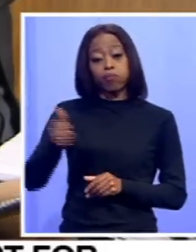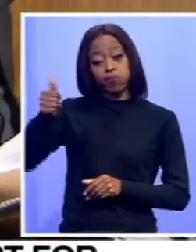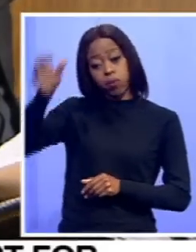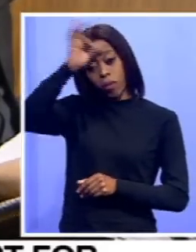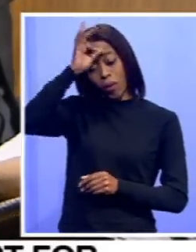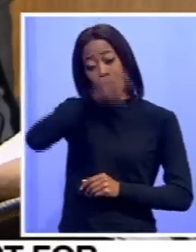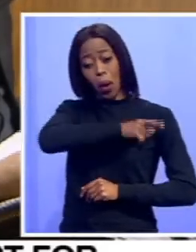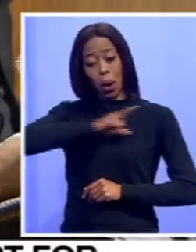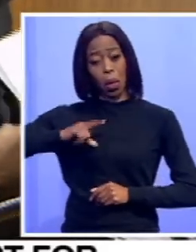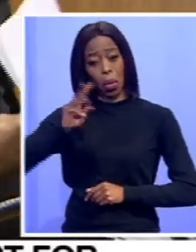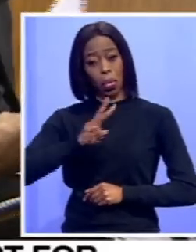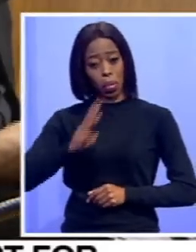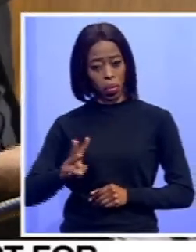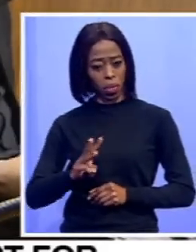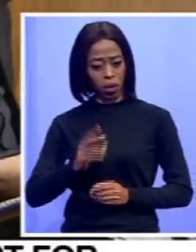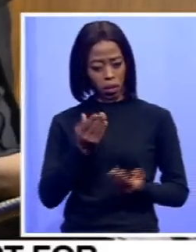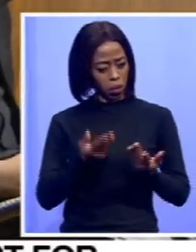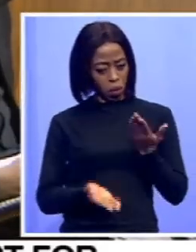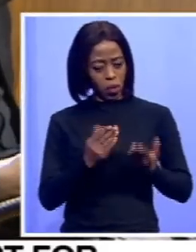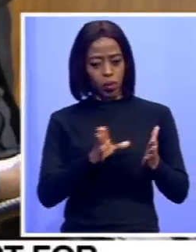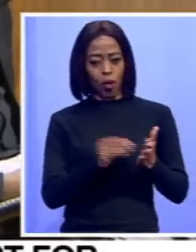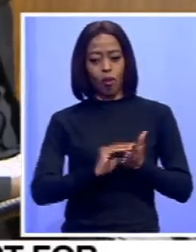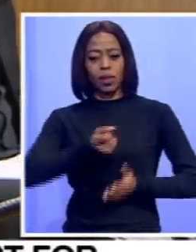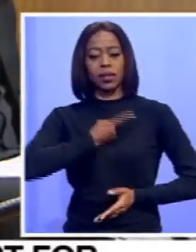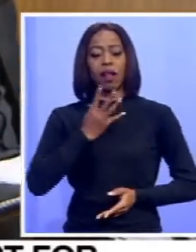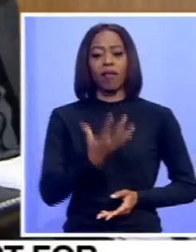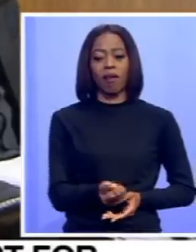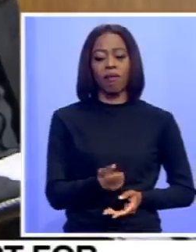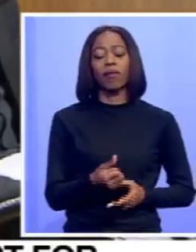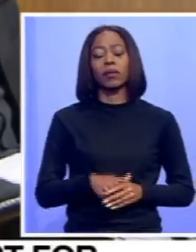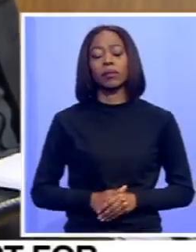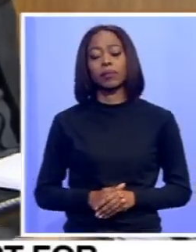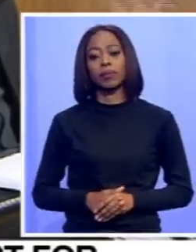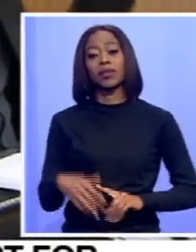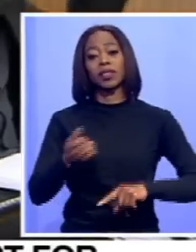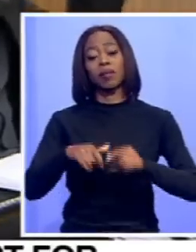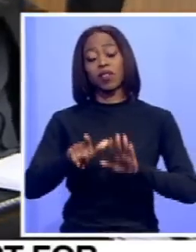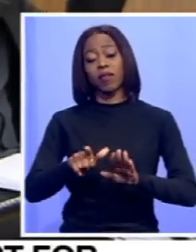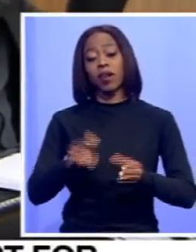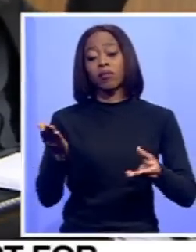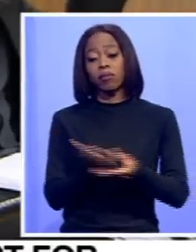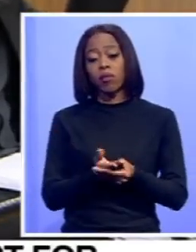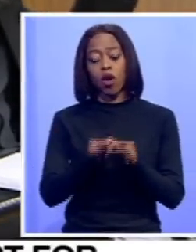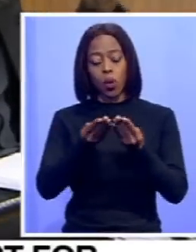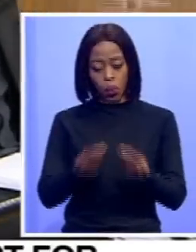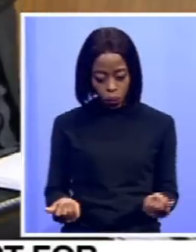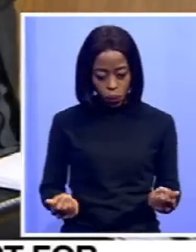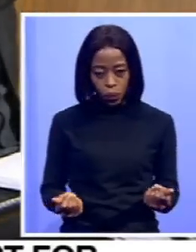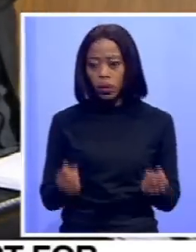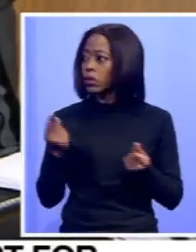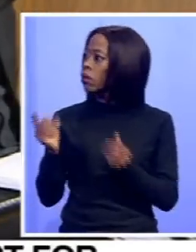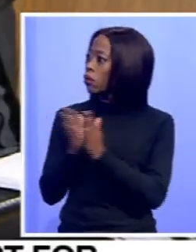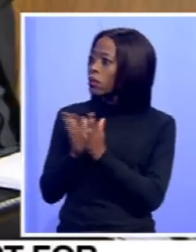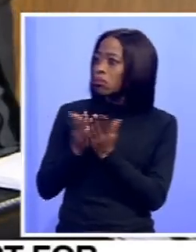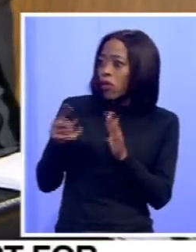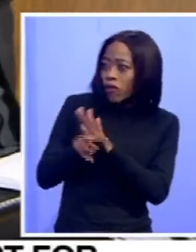the copy that he had retained for himself. Sub 7. After the docket had been lost, Colonel Nama had requested a copy